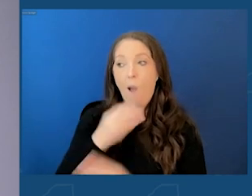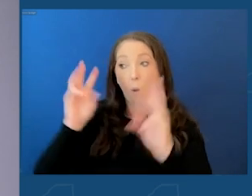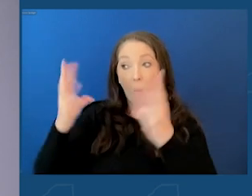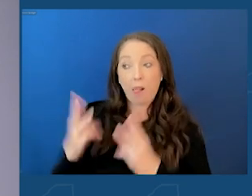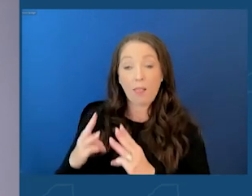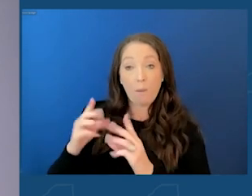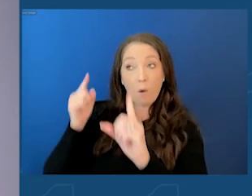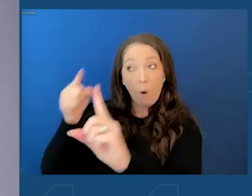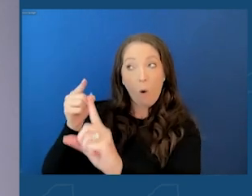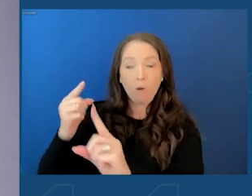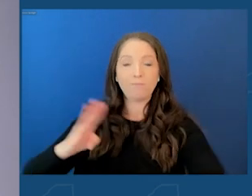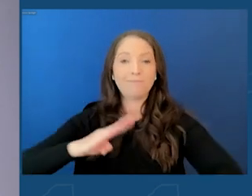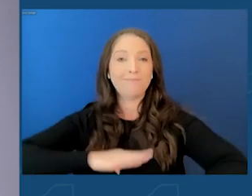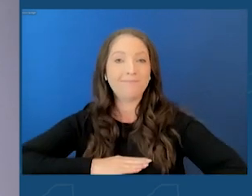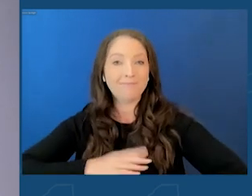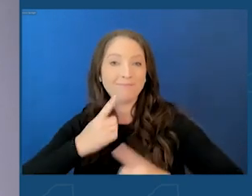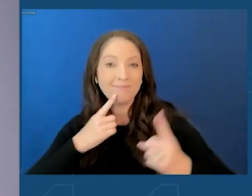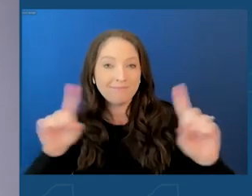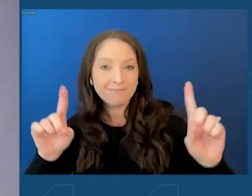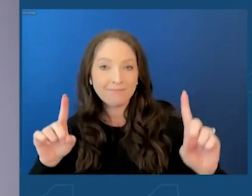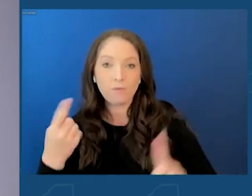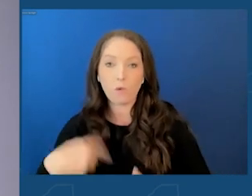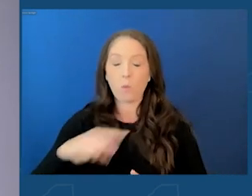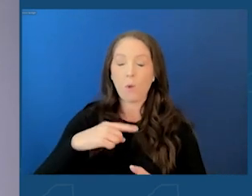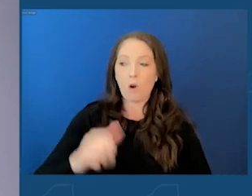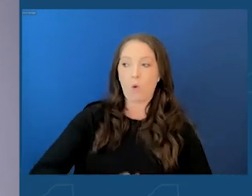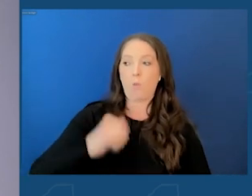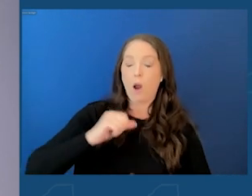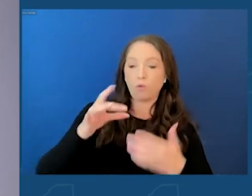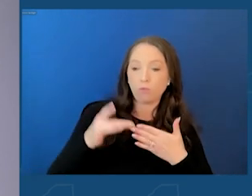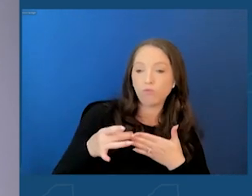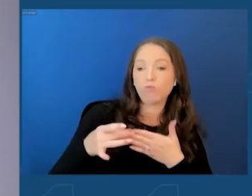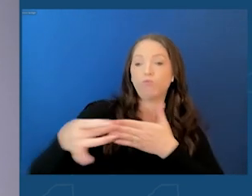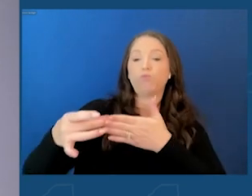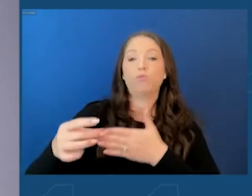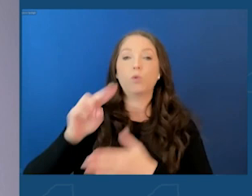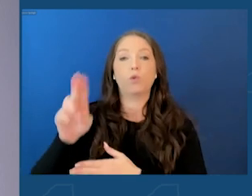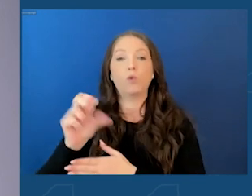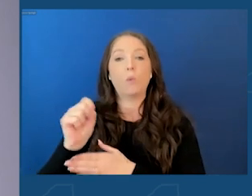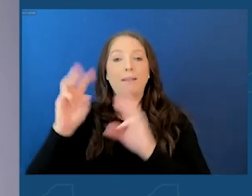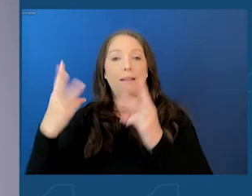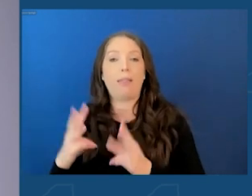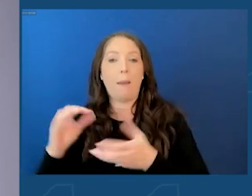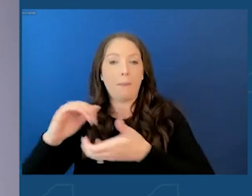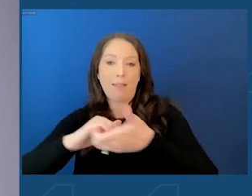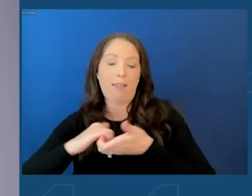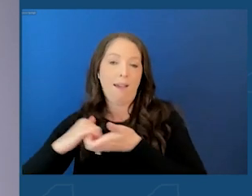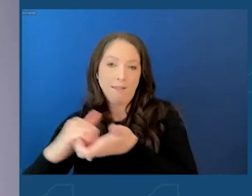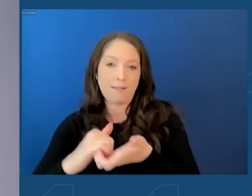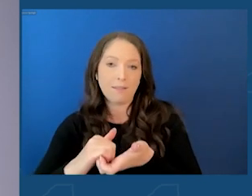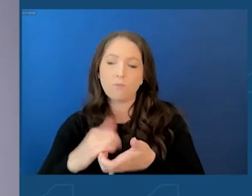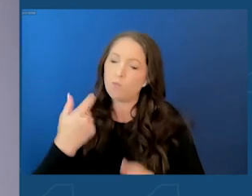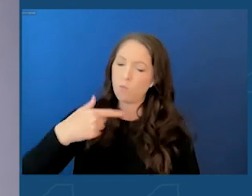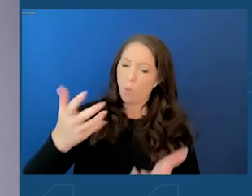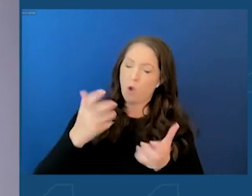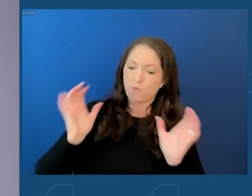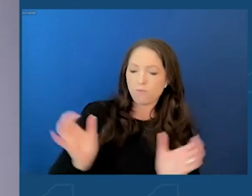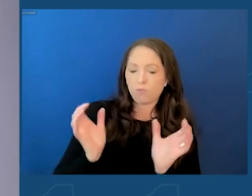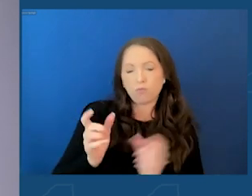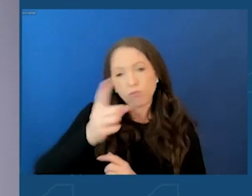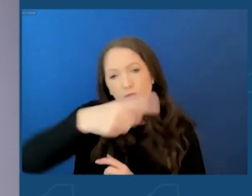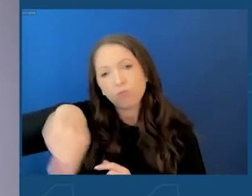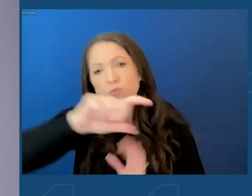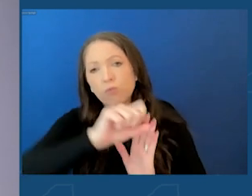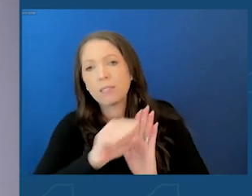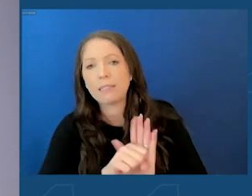to lead the way as part of the U.S. Climate Alliance to encourage other states to do the same. It's time for every member of the